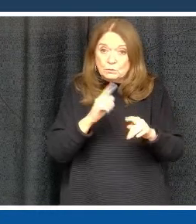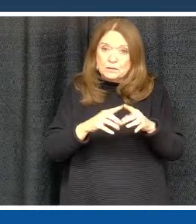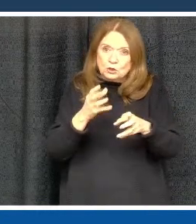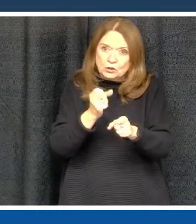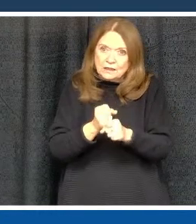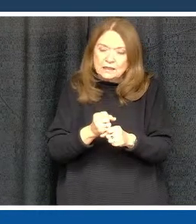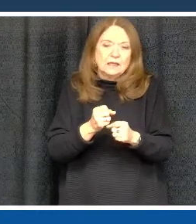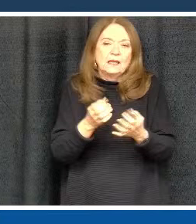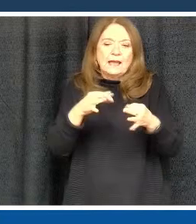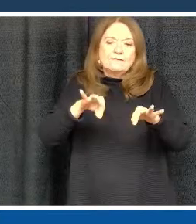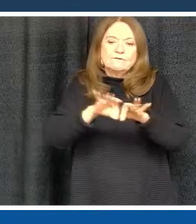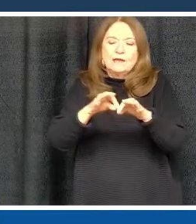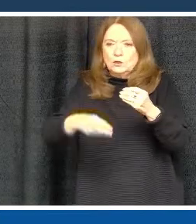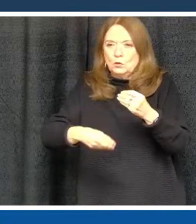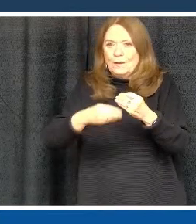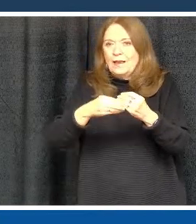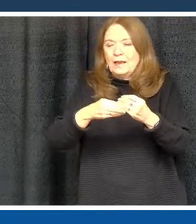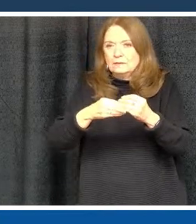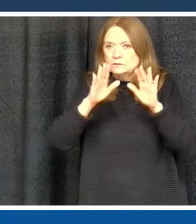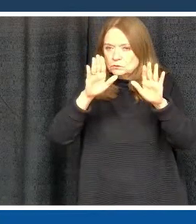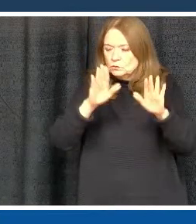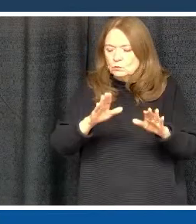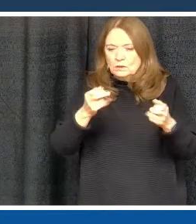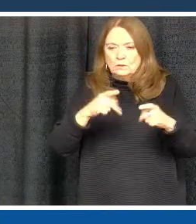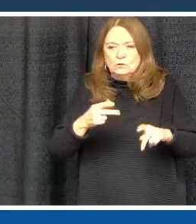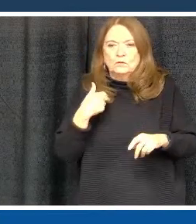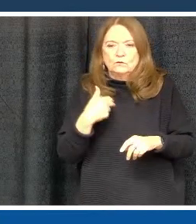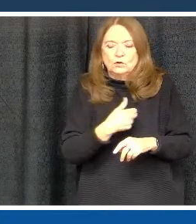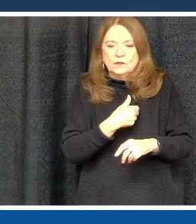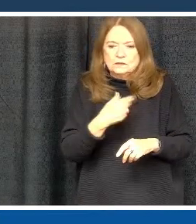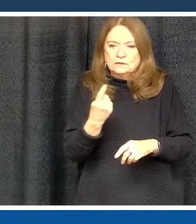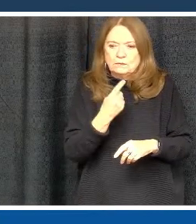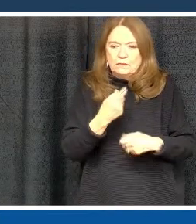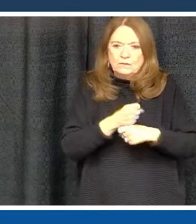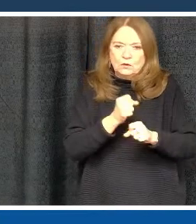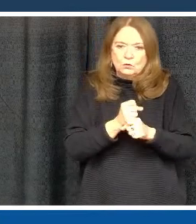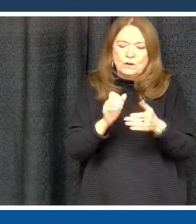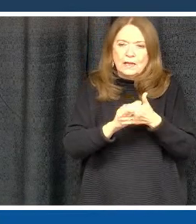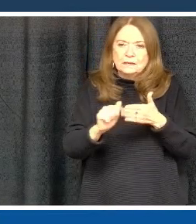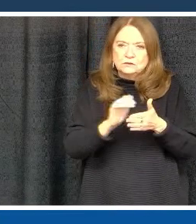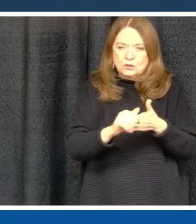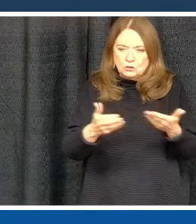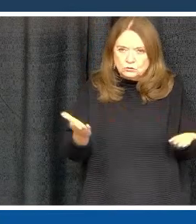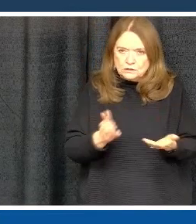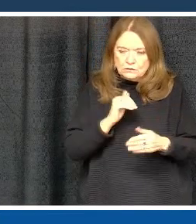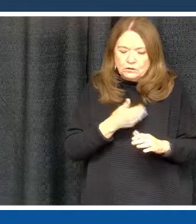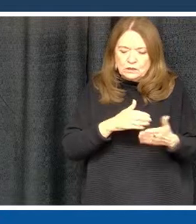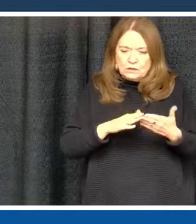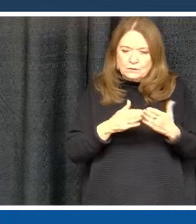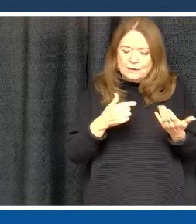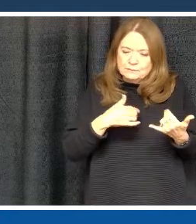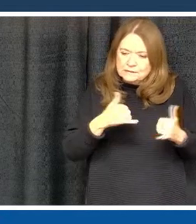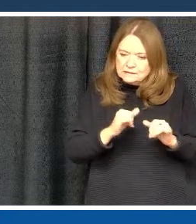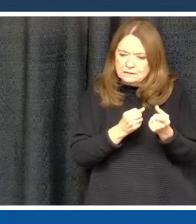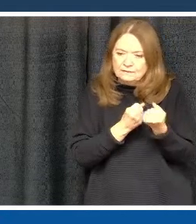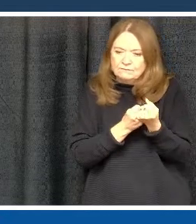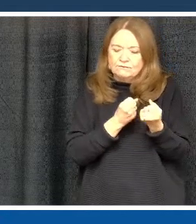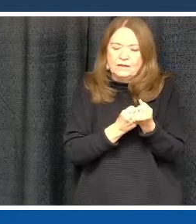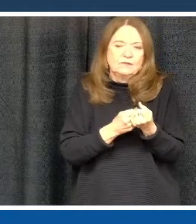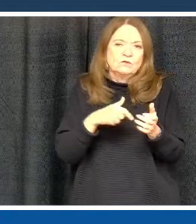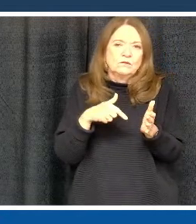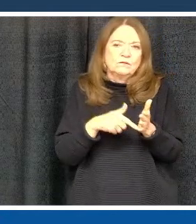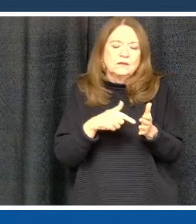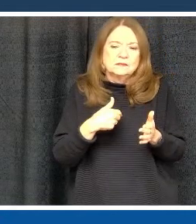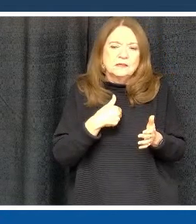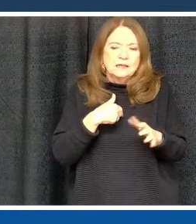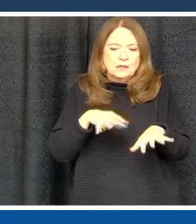a great opportunity for us to have something that creates dollars here in our community. I'm still in favor of this. And again,